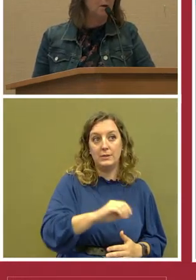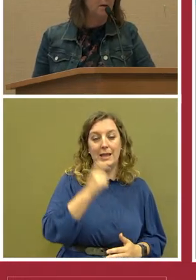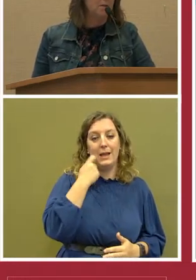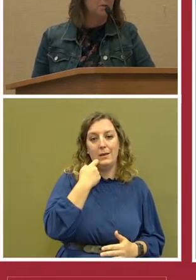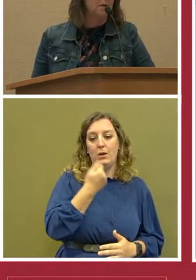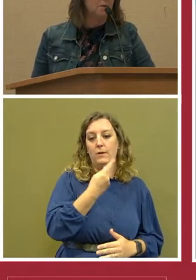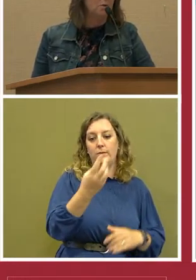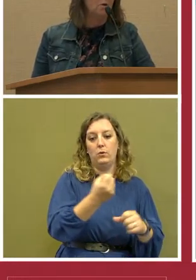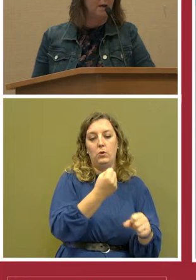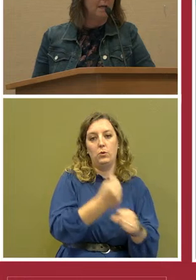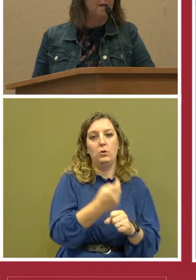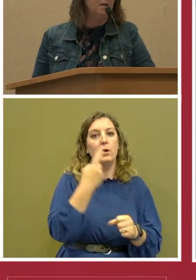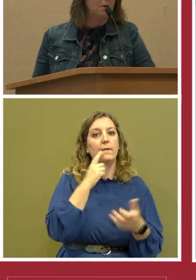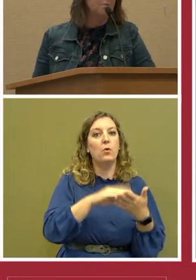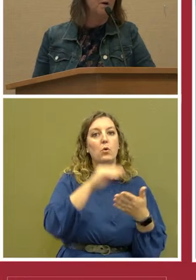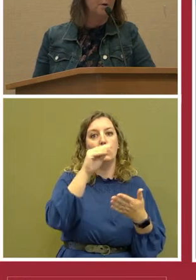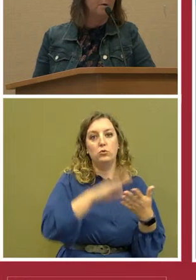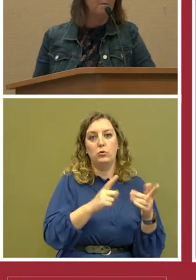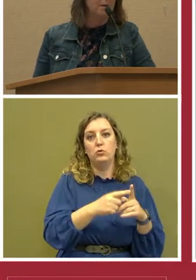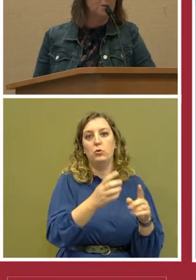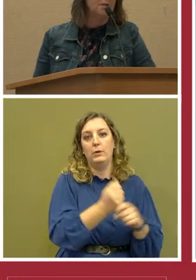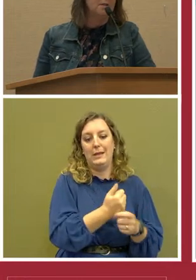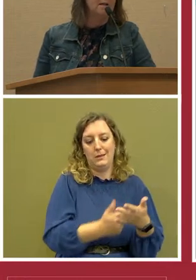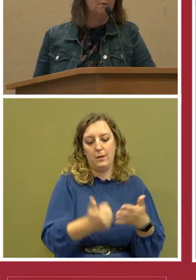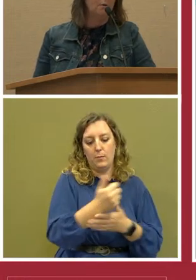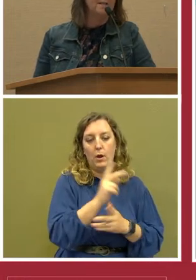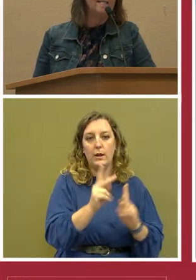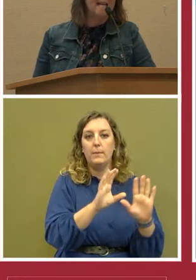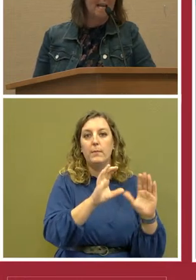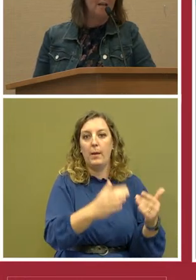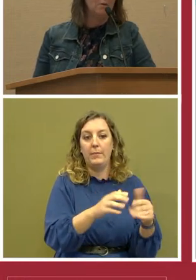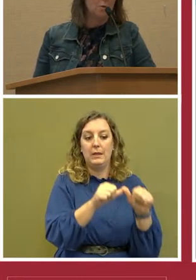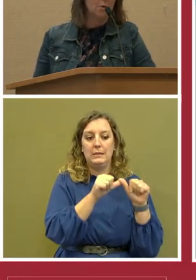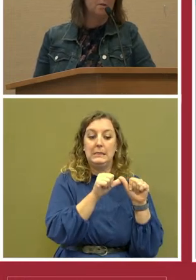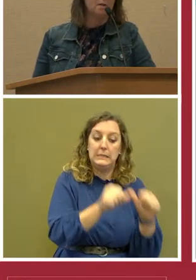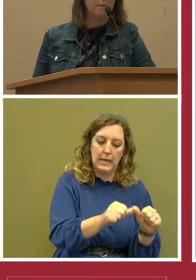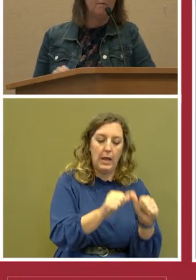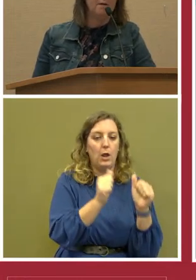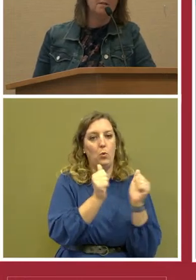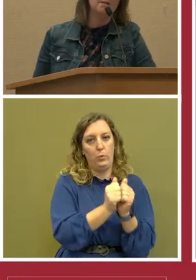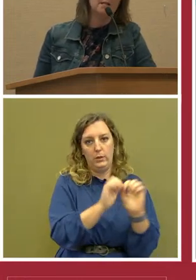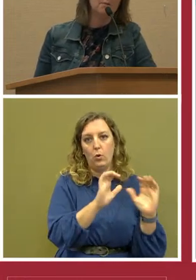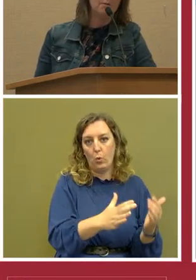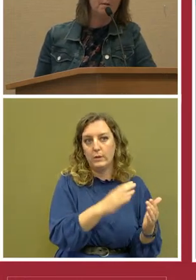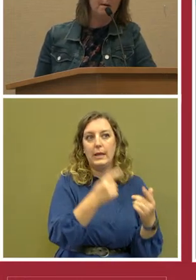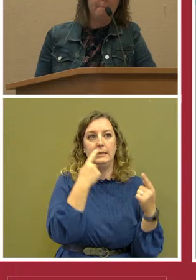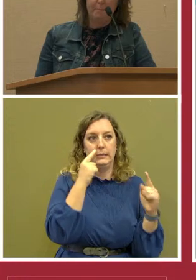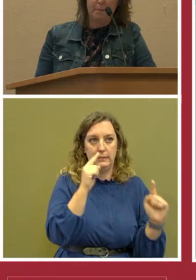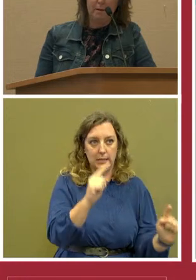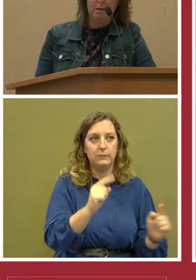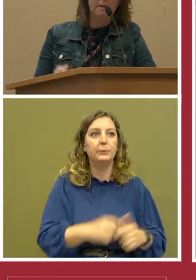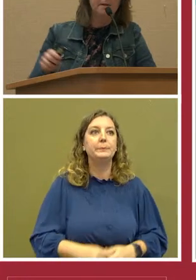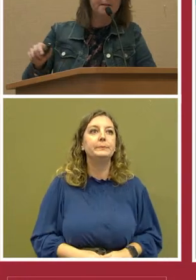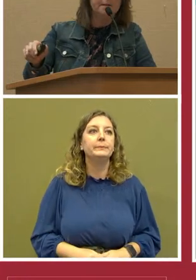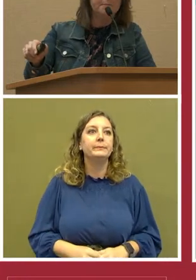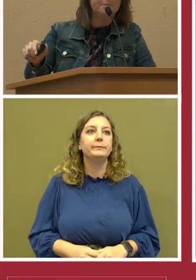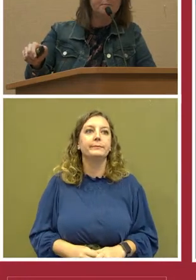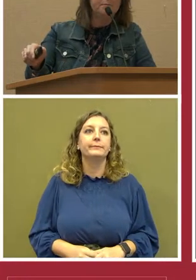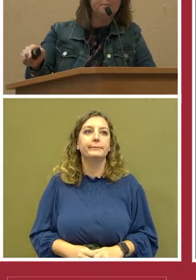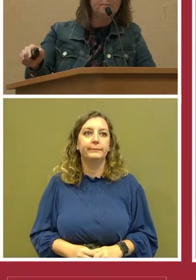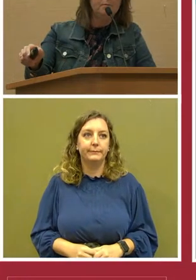years regarding students who are getting those priority populations, who are staying in those courses and being very successful with them.